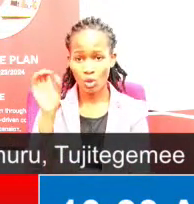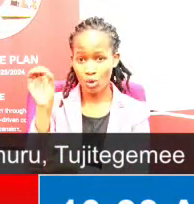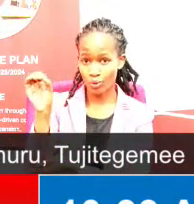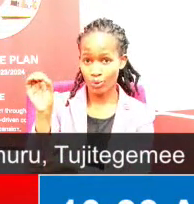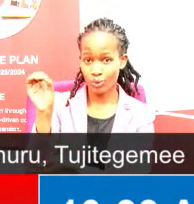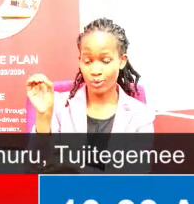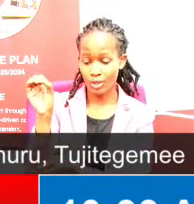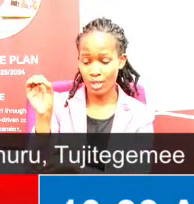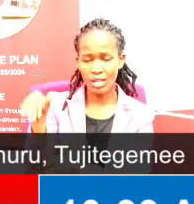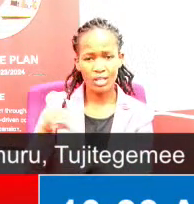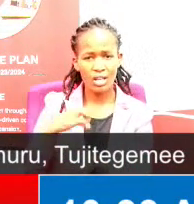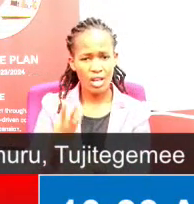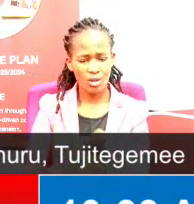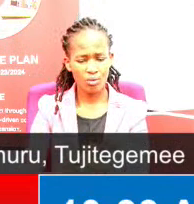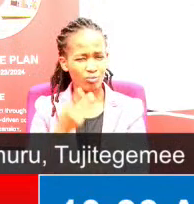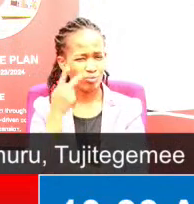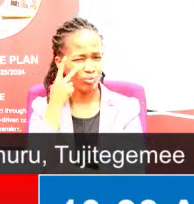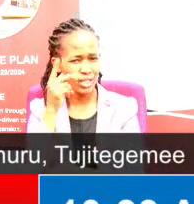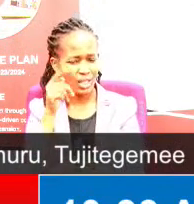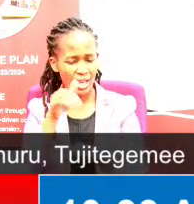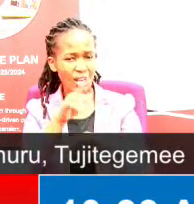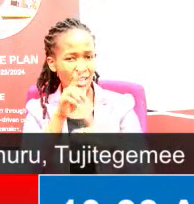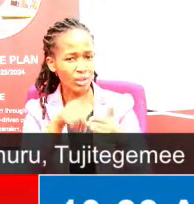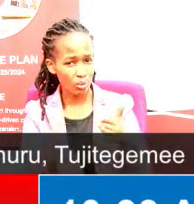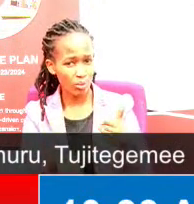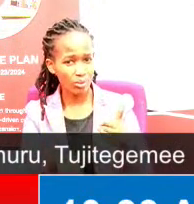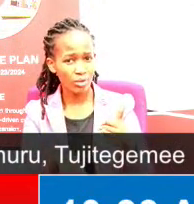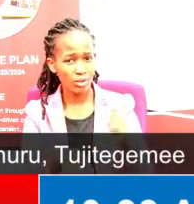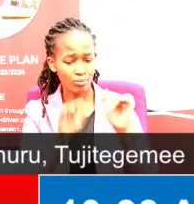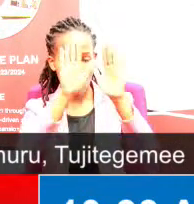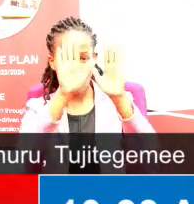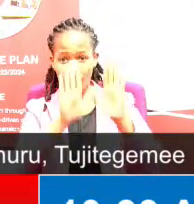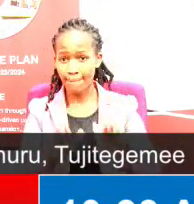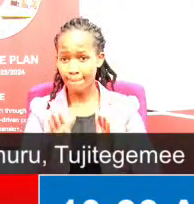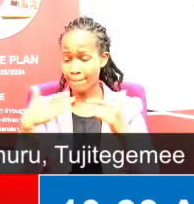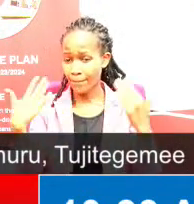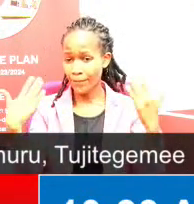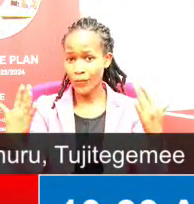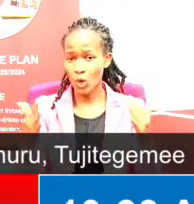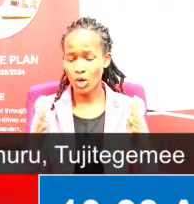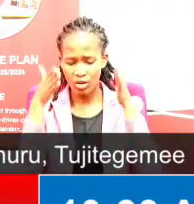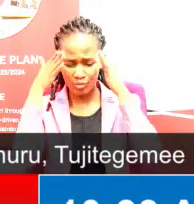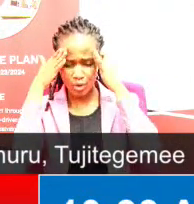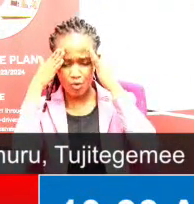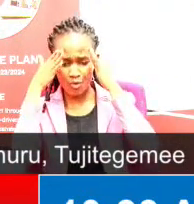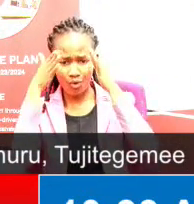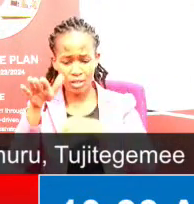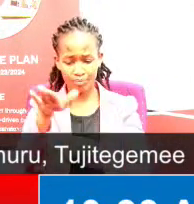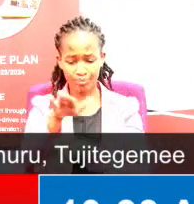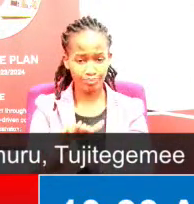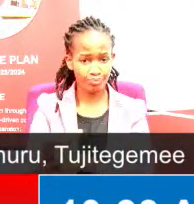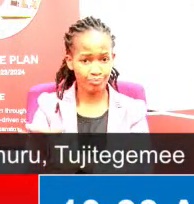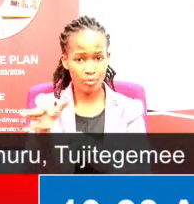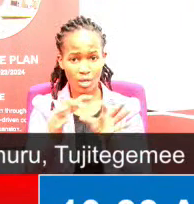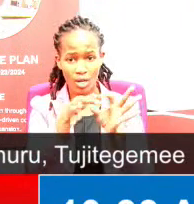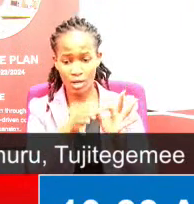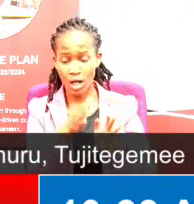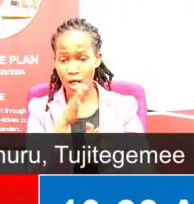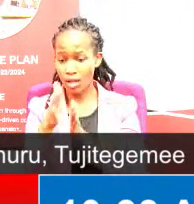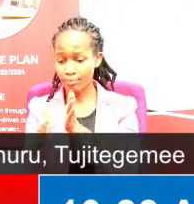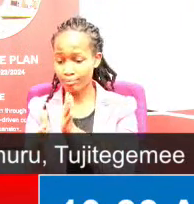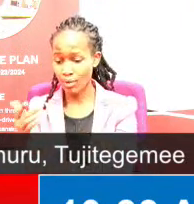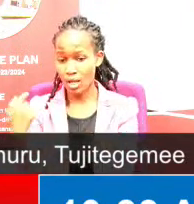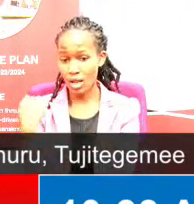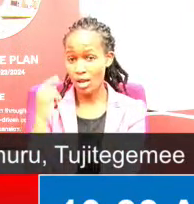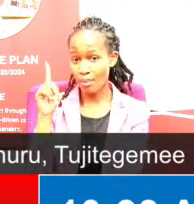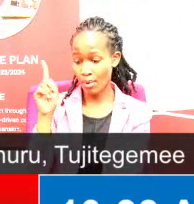So if we are to look at the key themes and the key focus areas of the corporate plan,